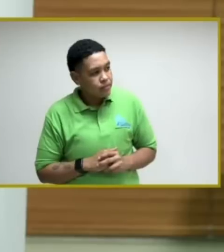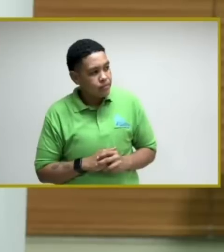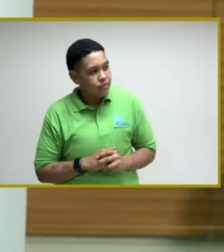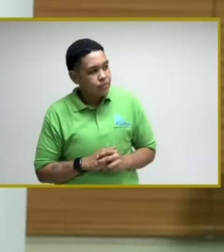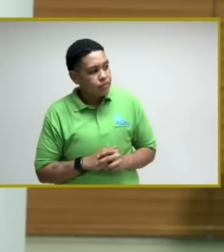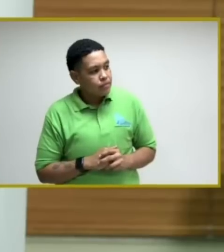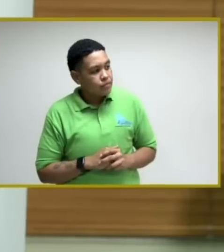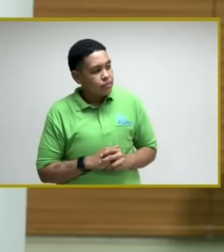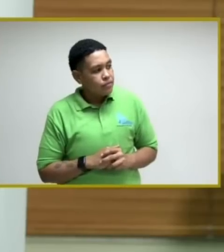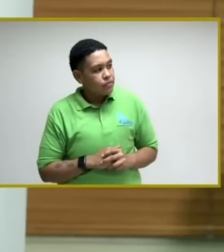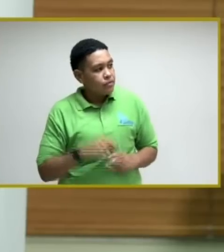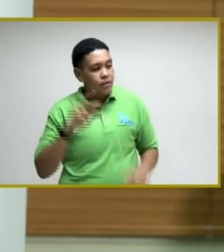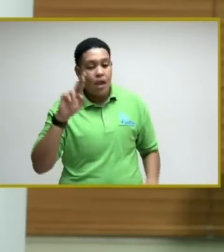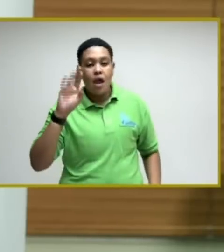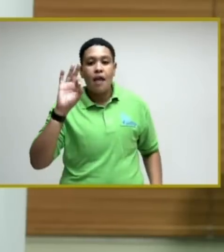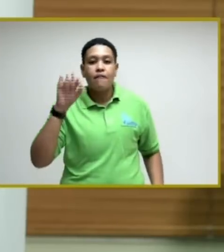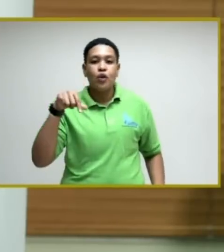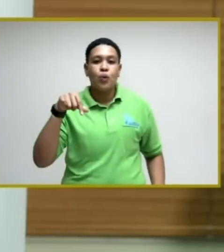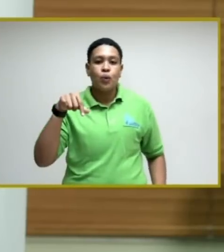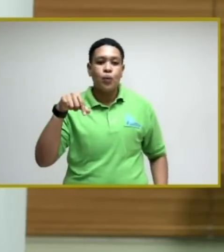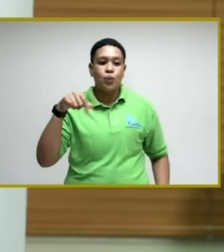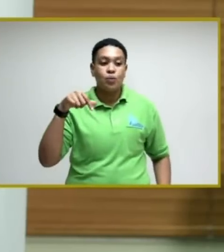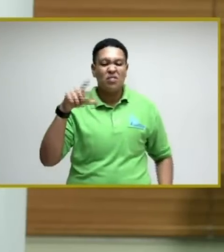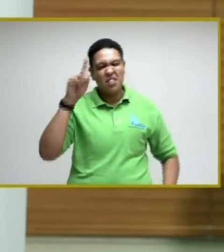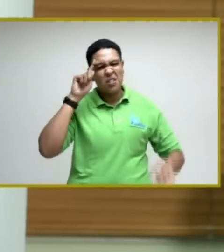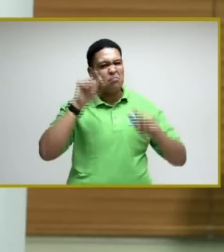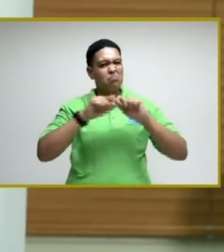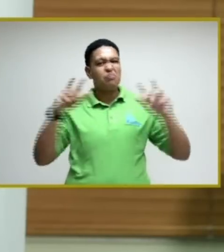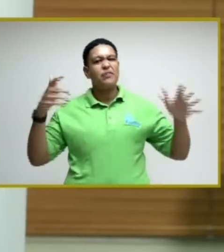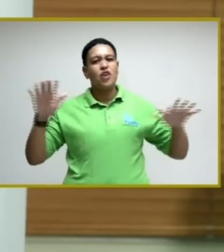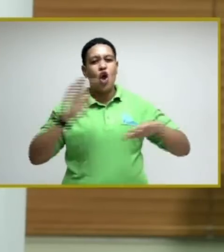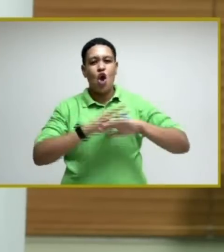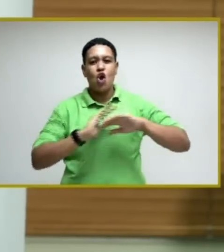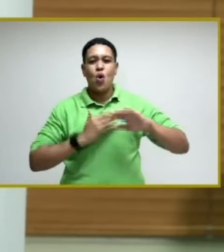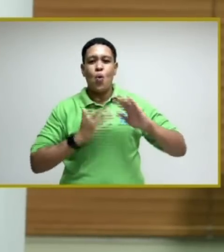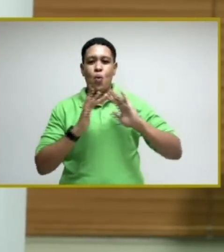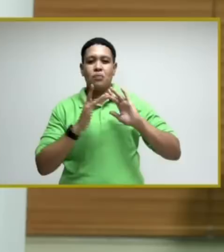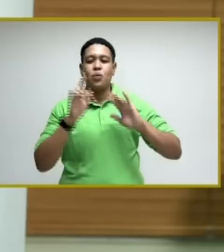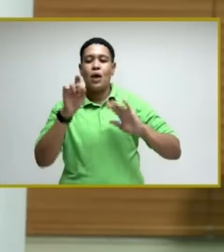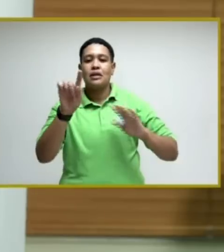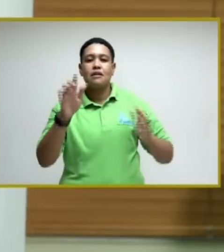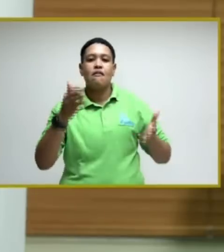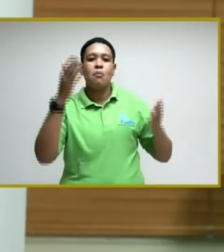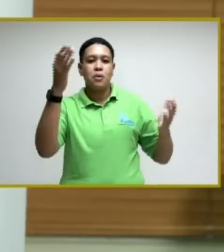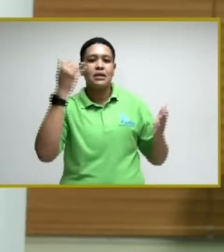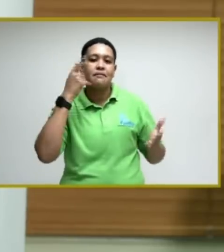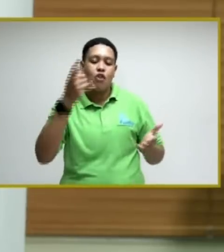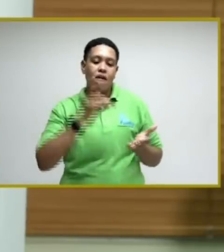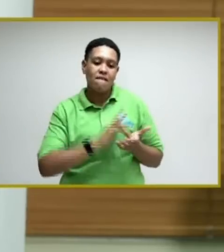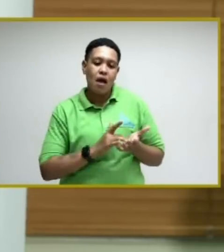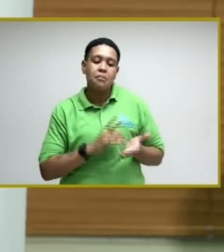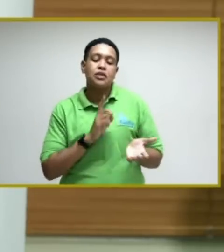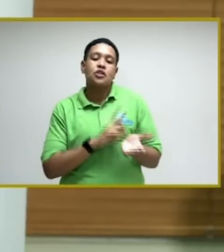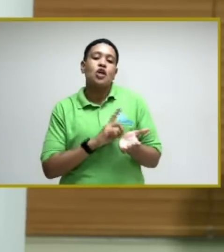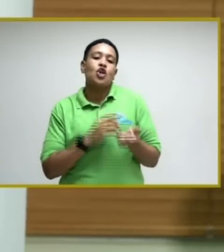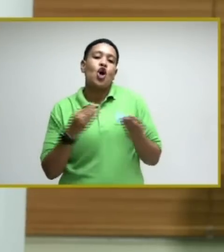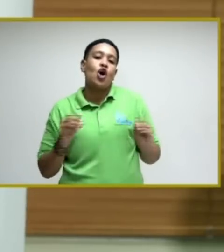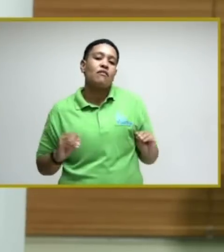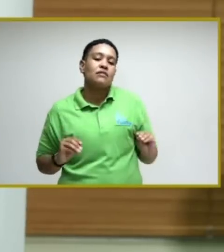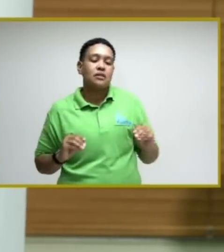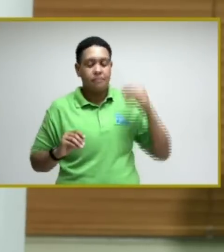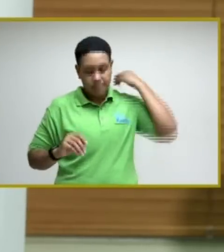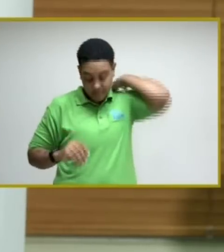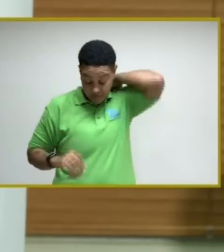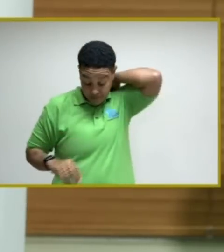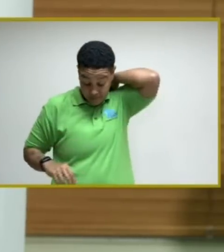can get, I believe, on our website, will ask you for a proposal. If you're a pharmacy, a doctor's office,